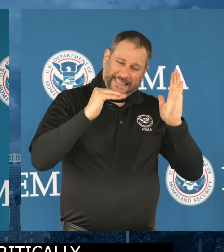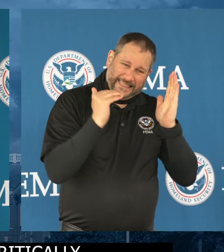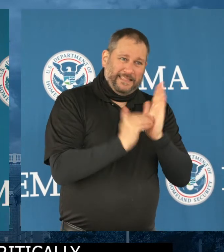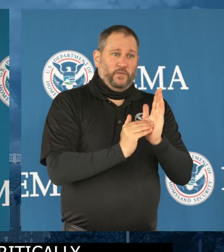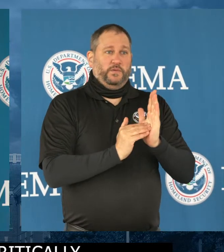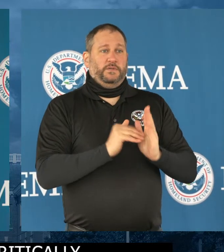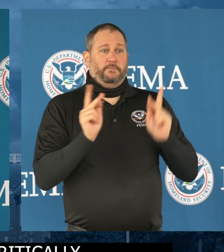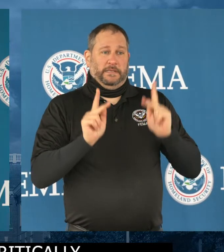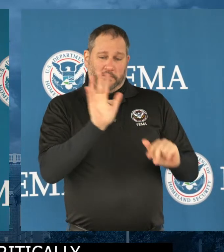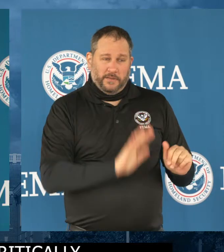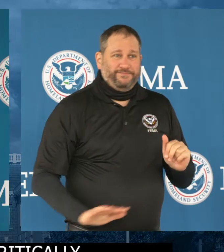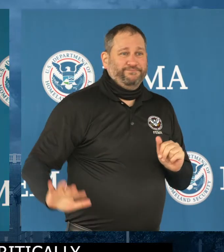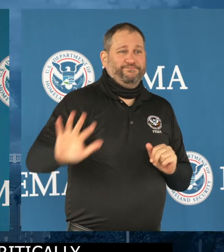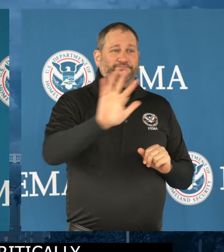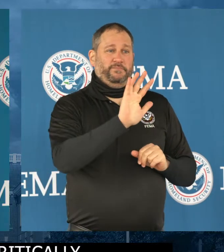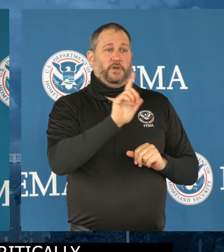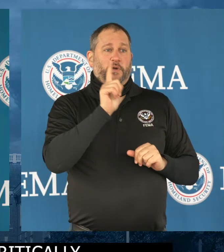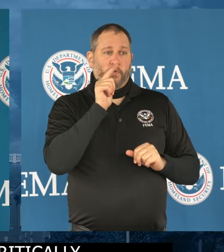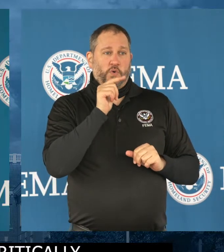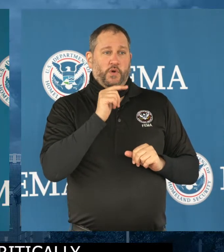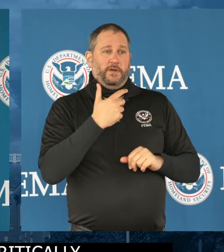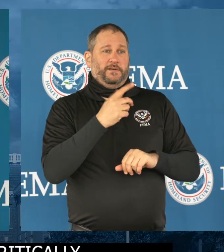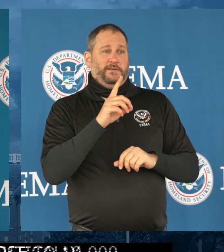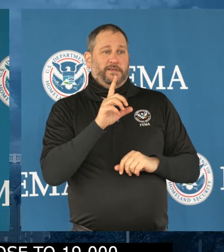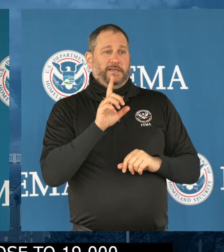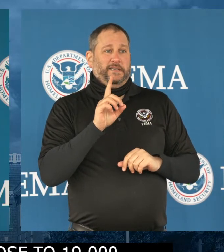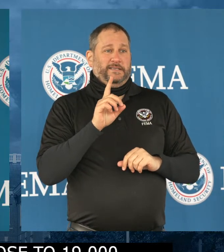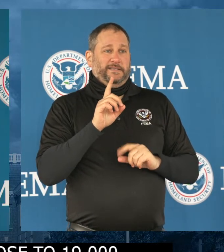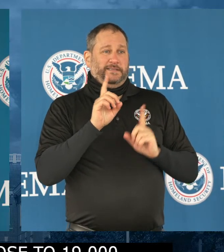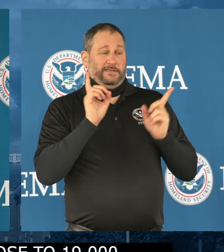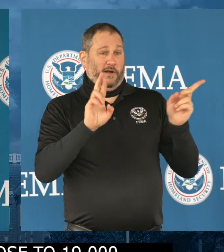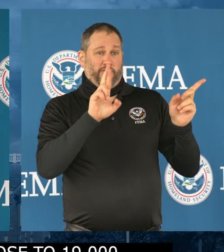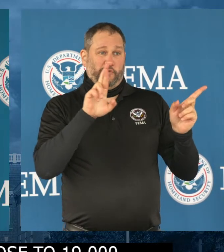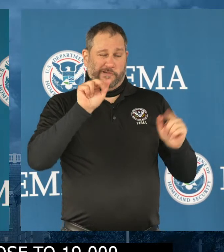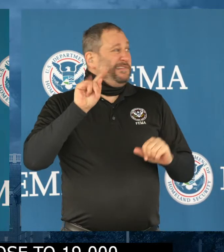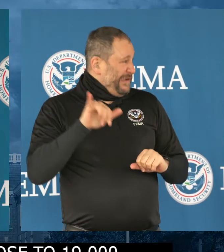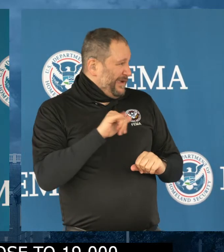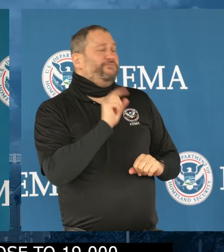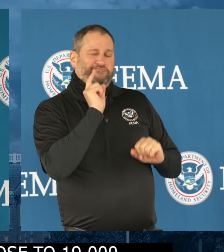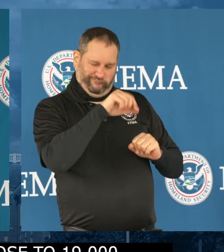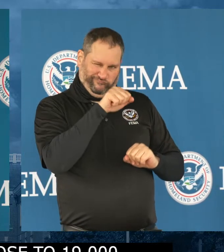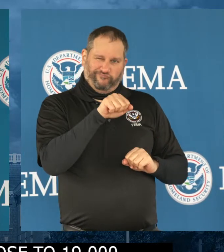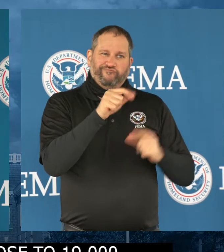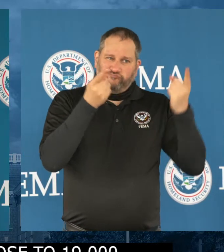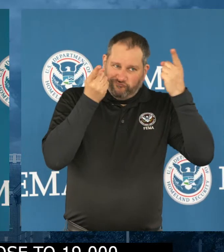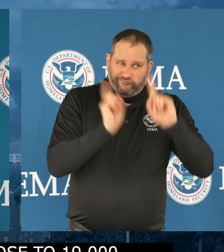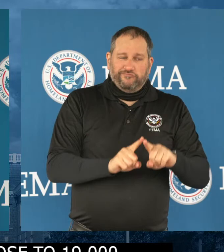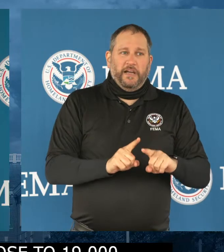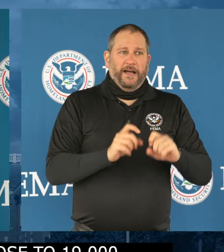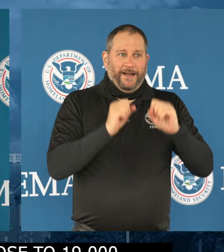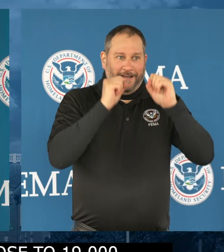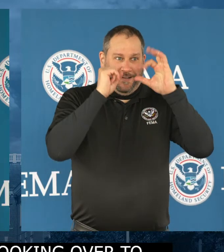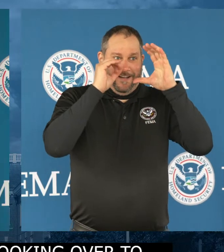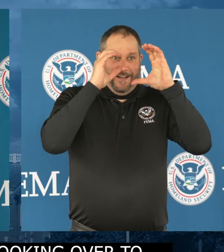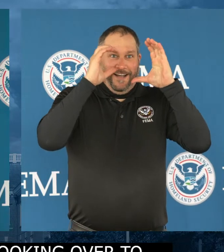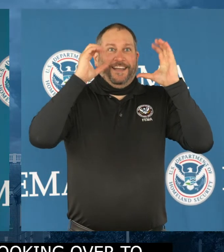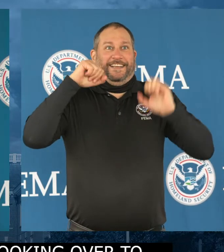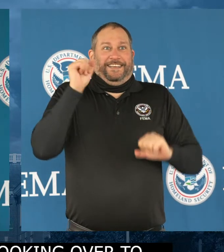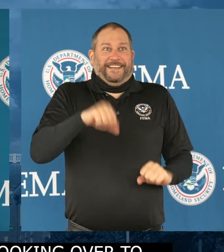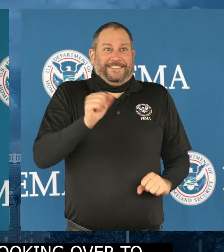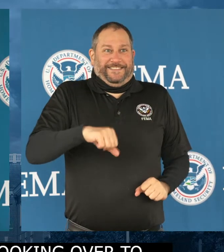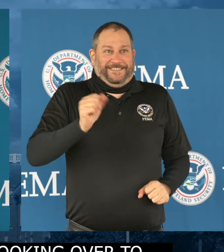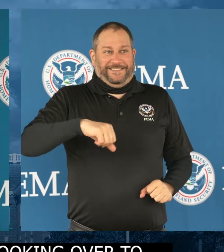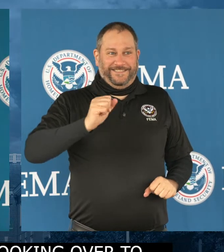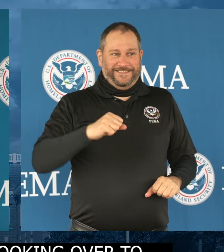looking over to Dr. Rattay. When she shakes her head yes, or she looks at me with her eyes get bigger, and maybe I don't have it